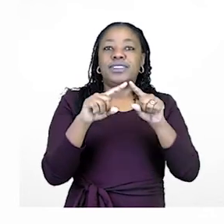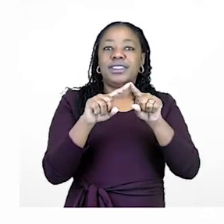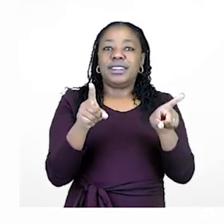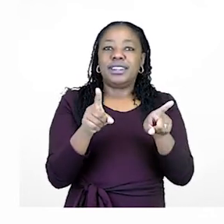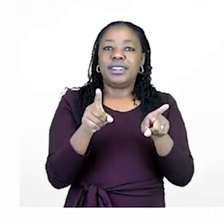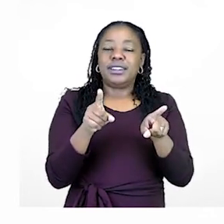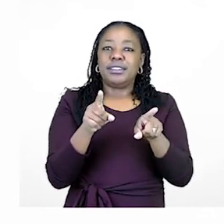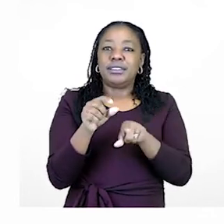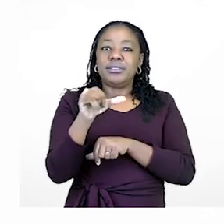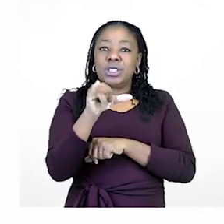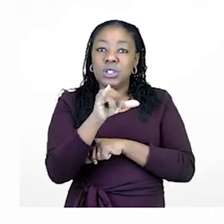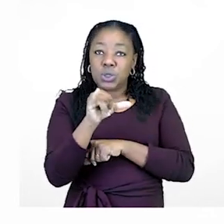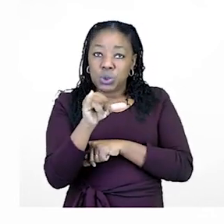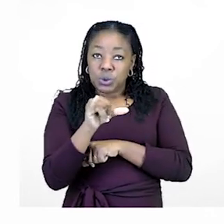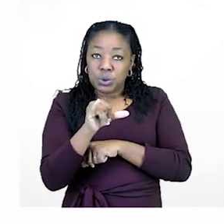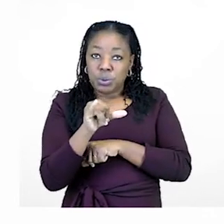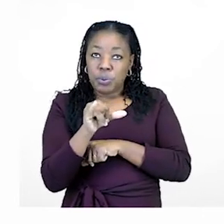other stars?